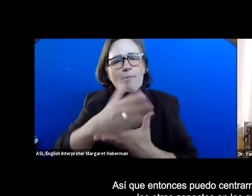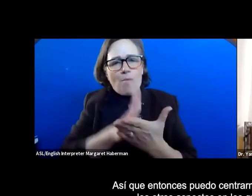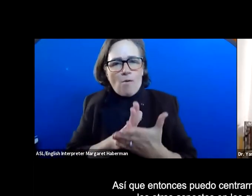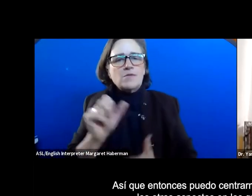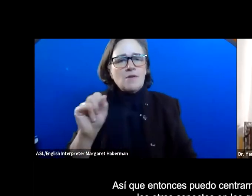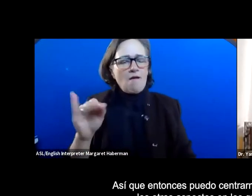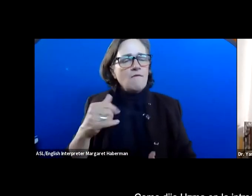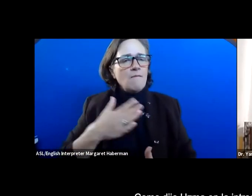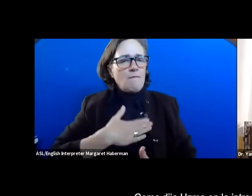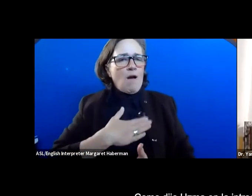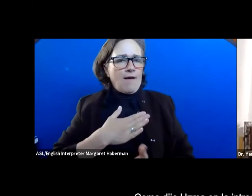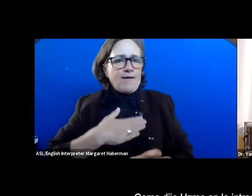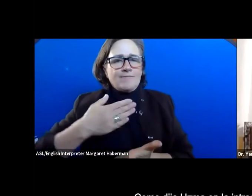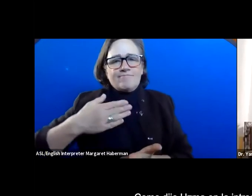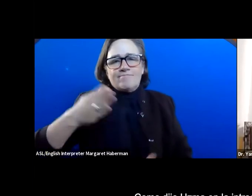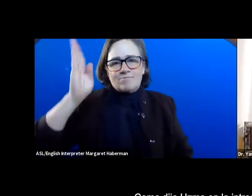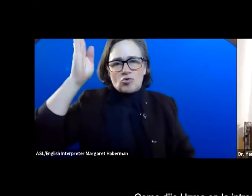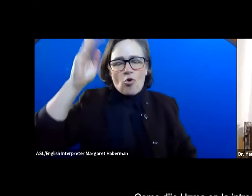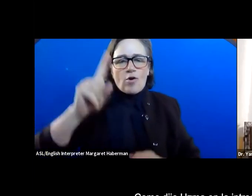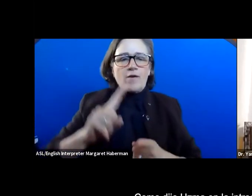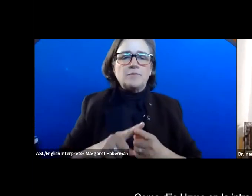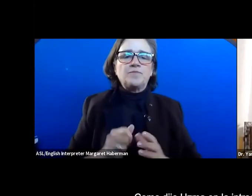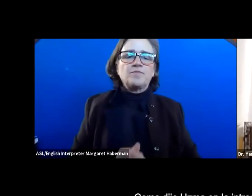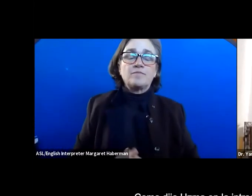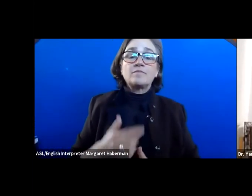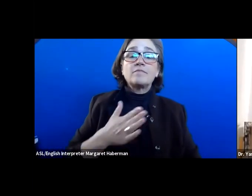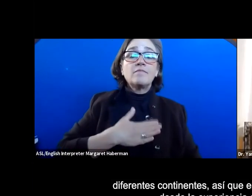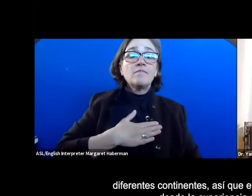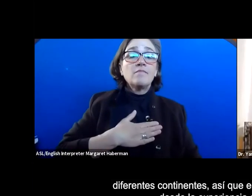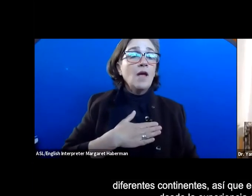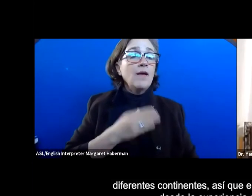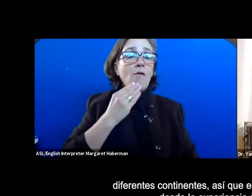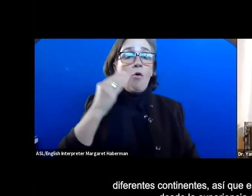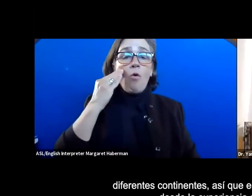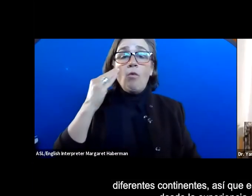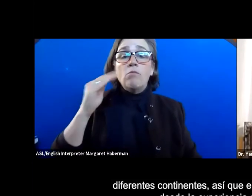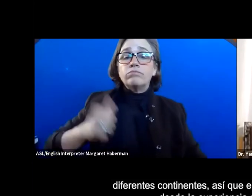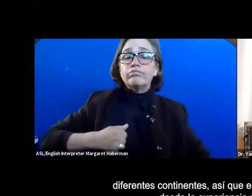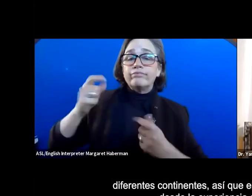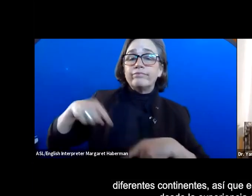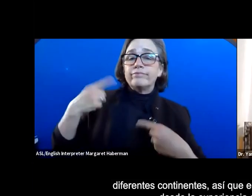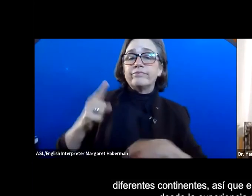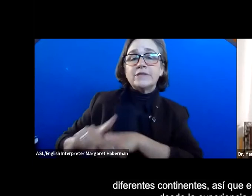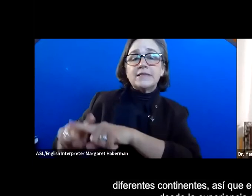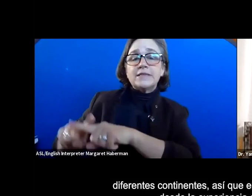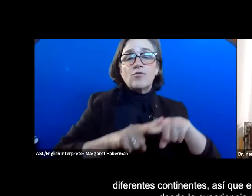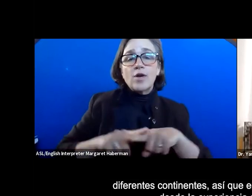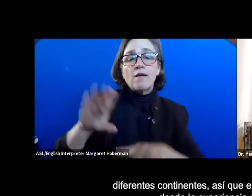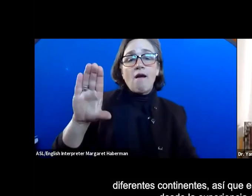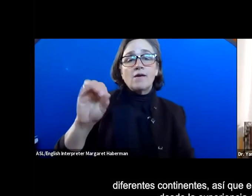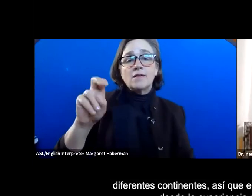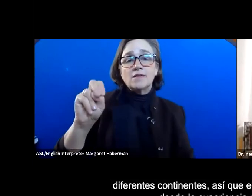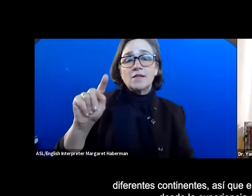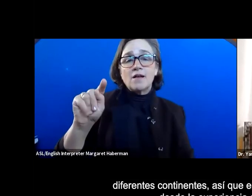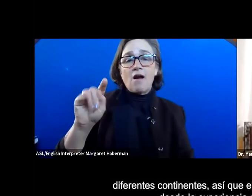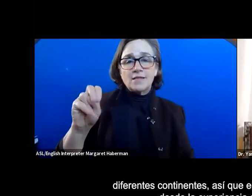to focus on. As Uzma said in the introduction, I've lived in different continents. So I entered this conversation from the experience